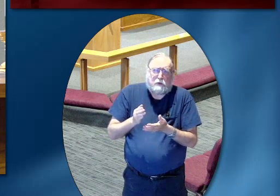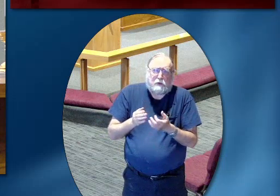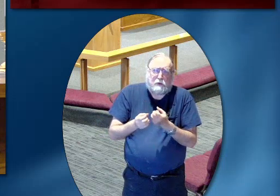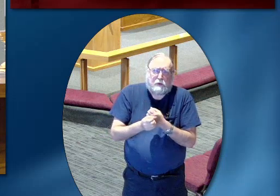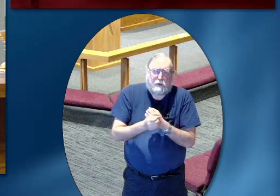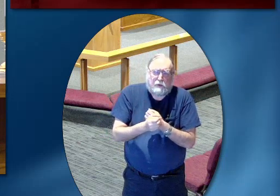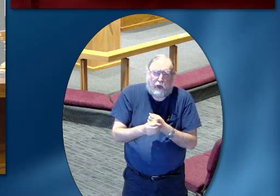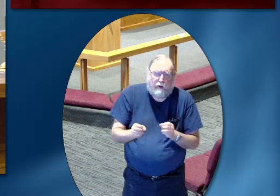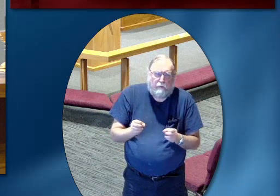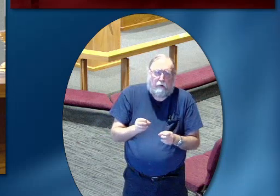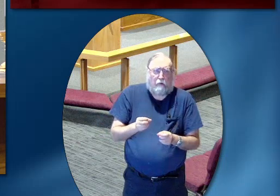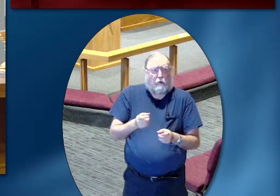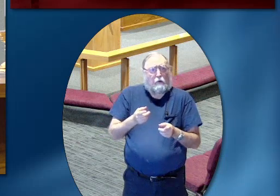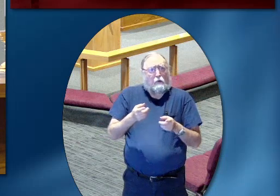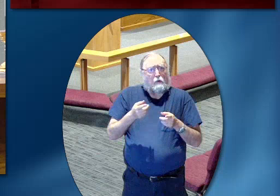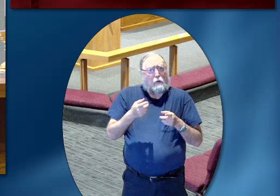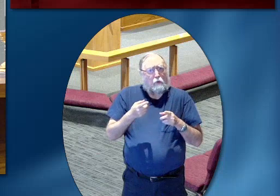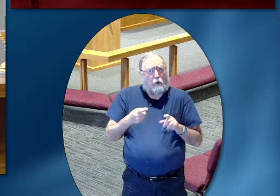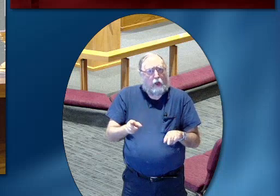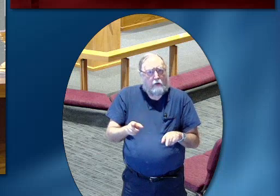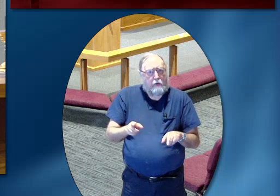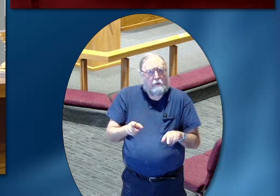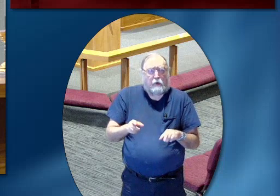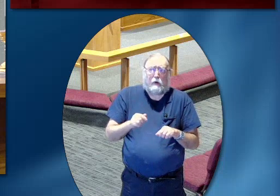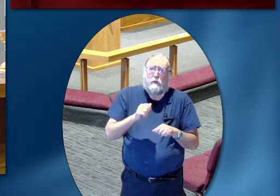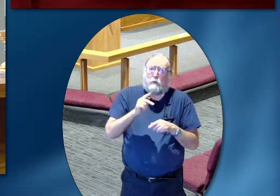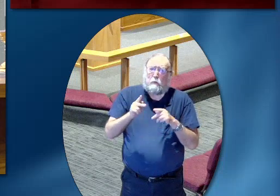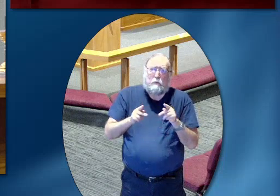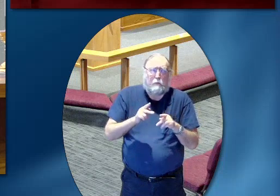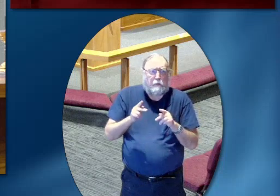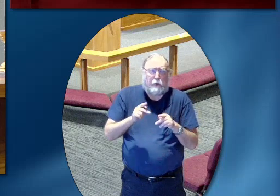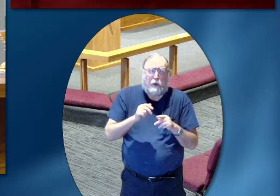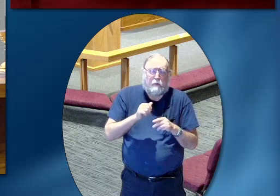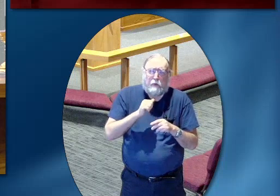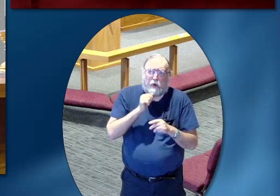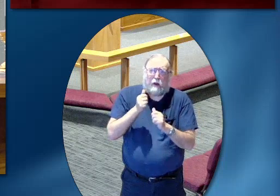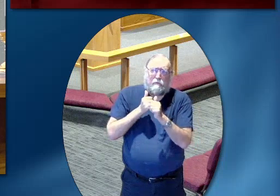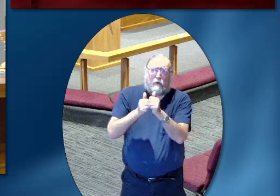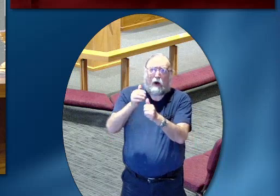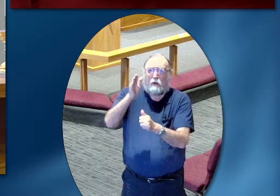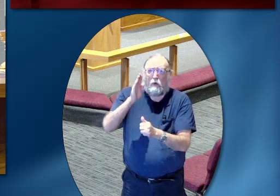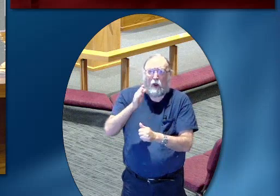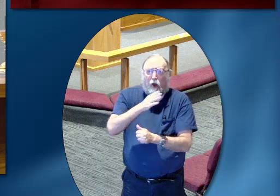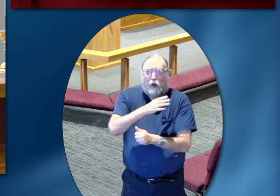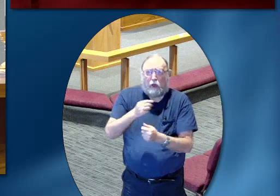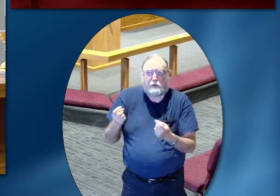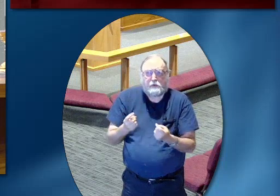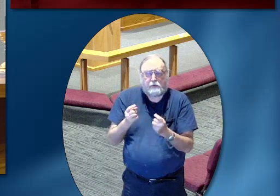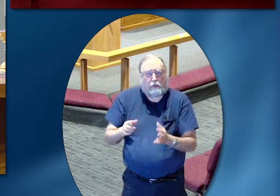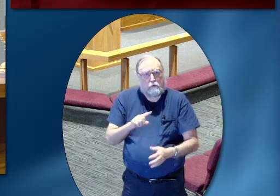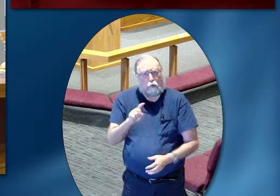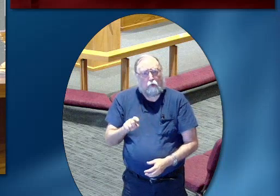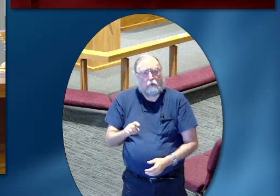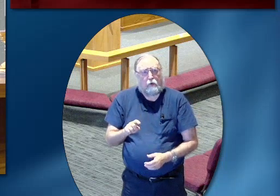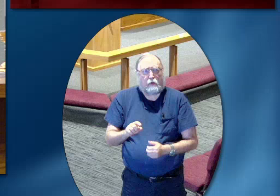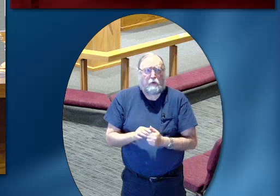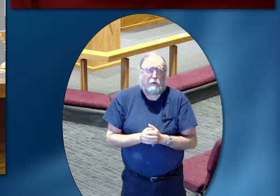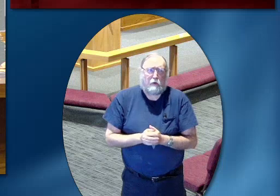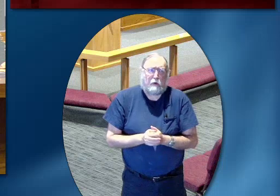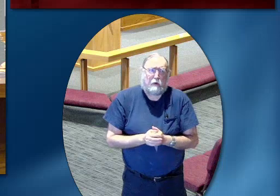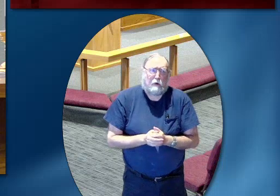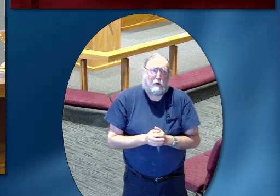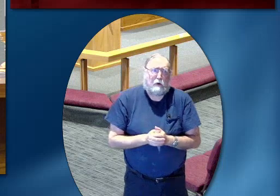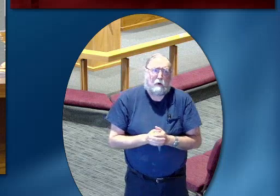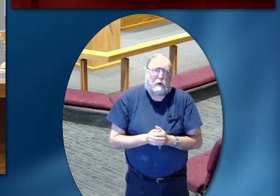is scarcely saved, what will become of the ungodly and the sinner? Therefore, let those